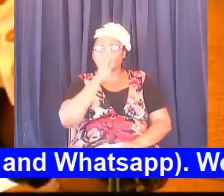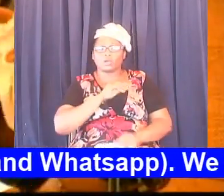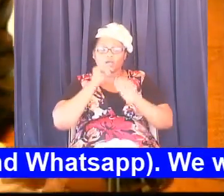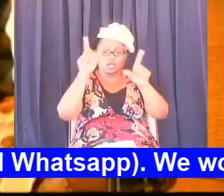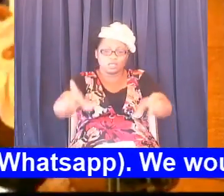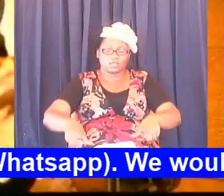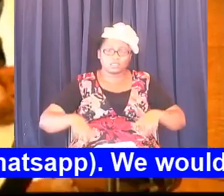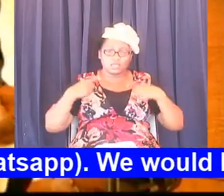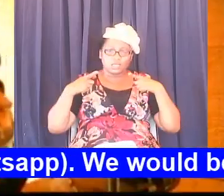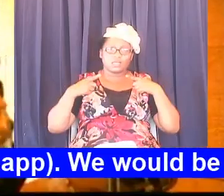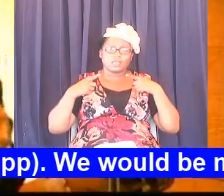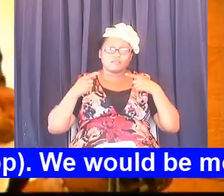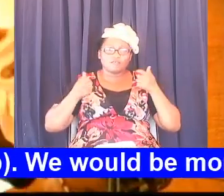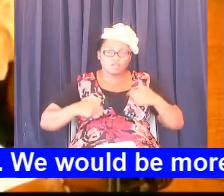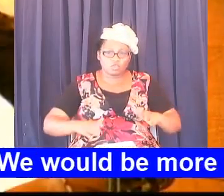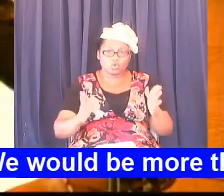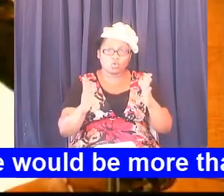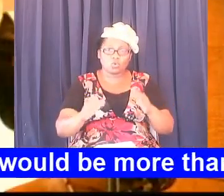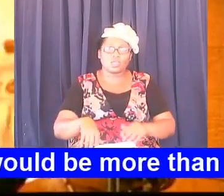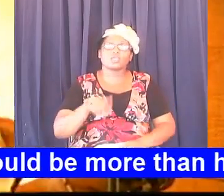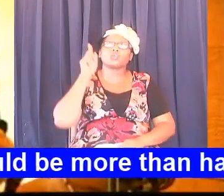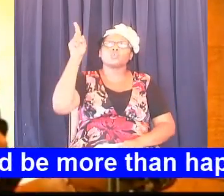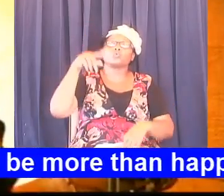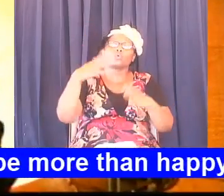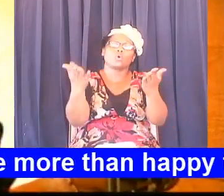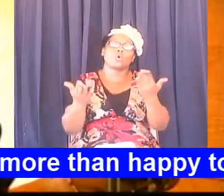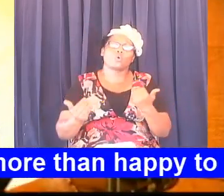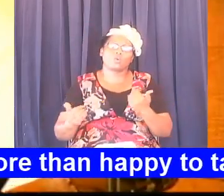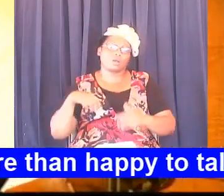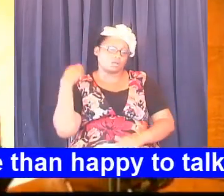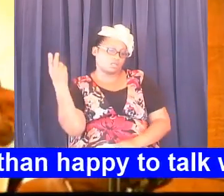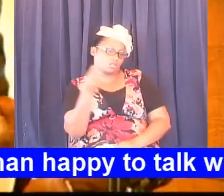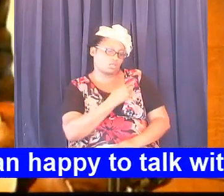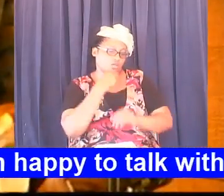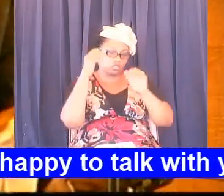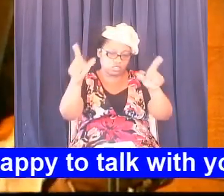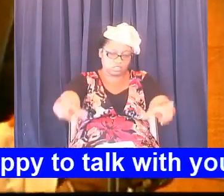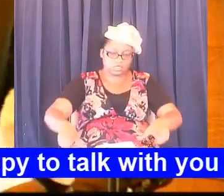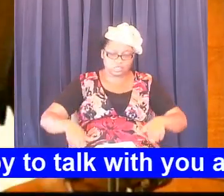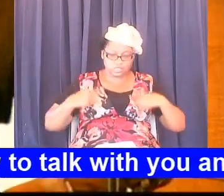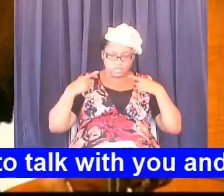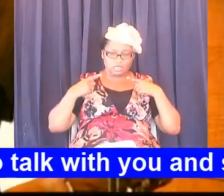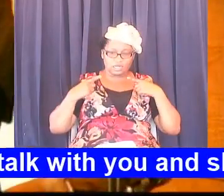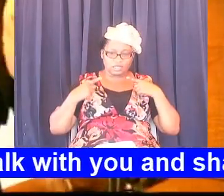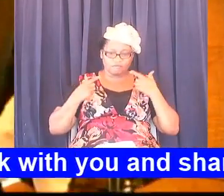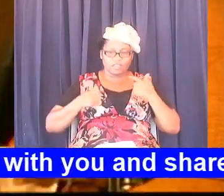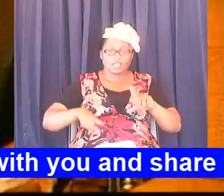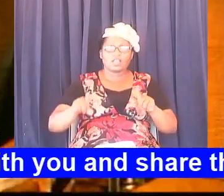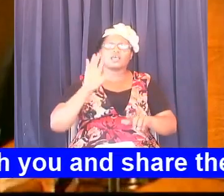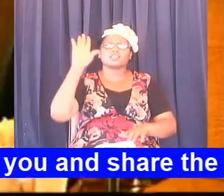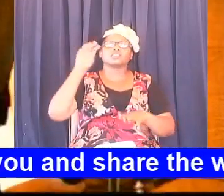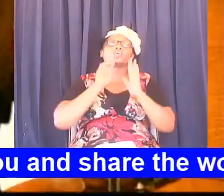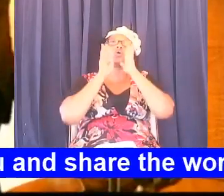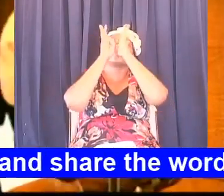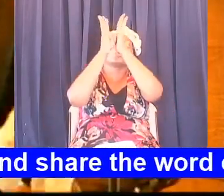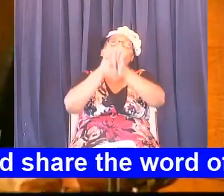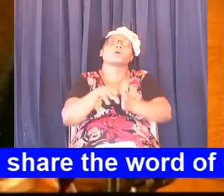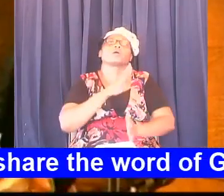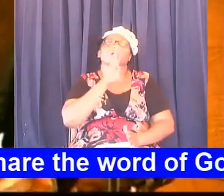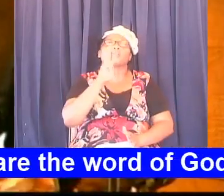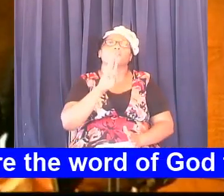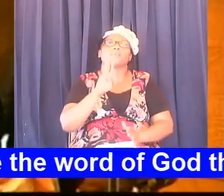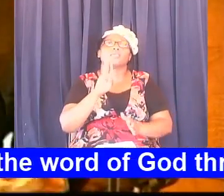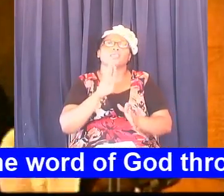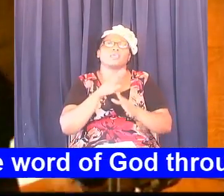you want us to live. Let your will be done in our lives, mighty God, as we say thanks in